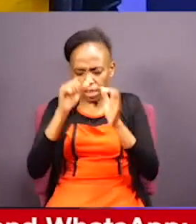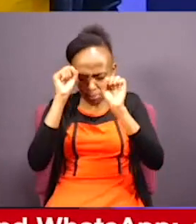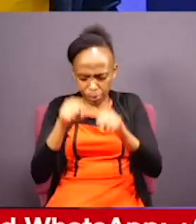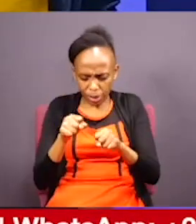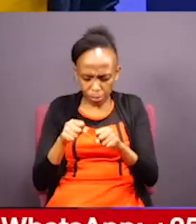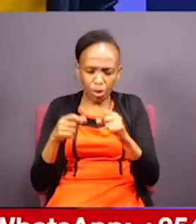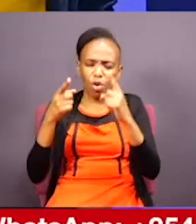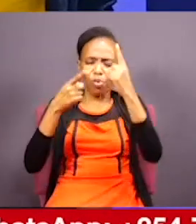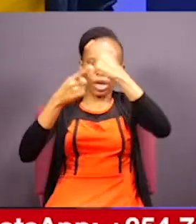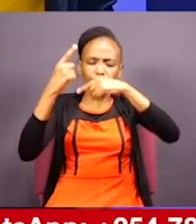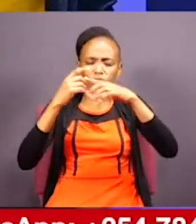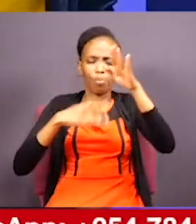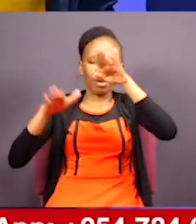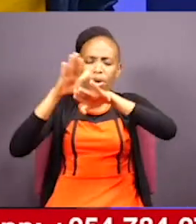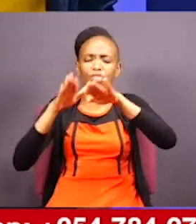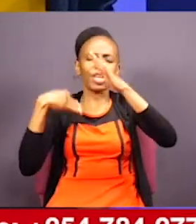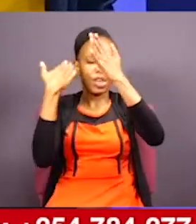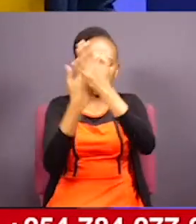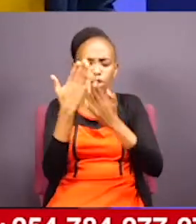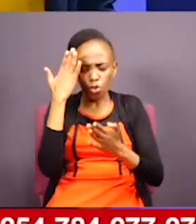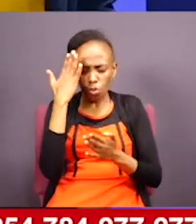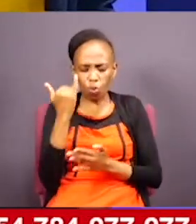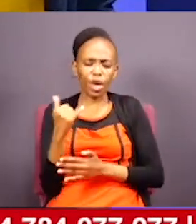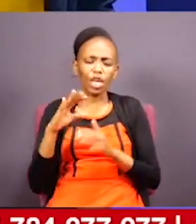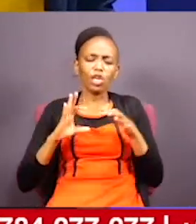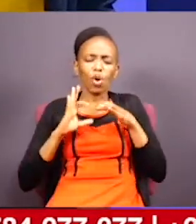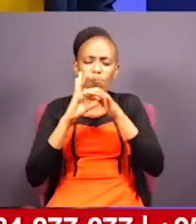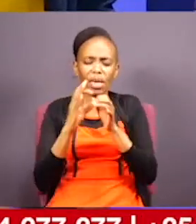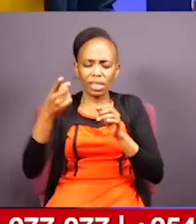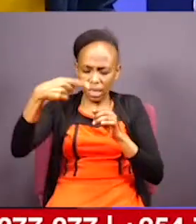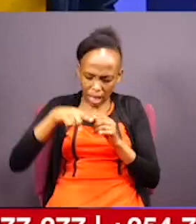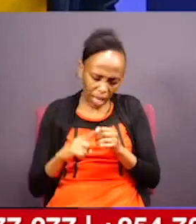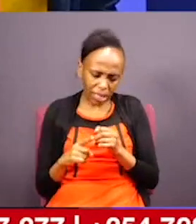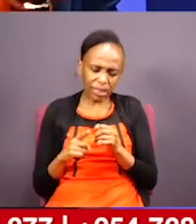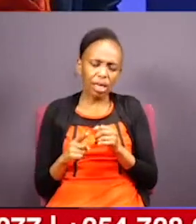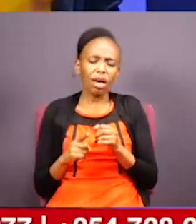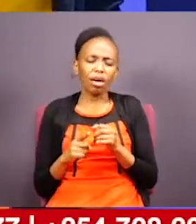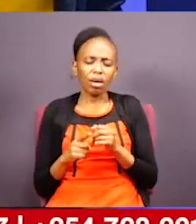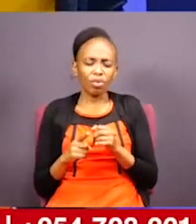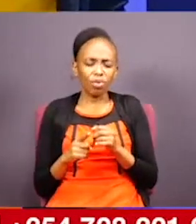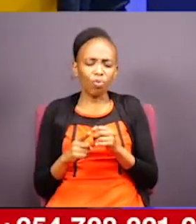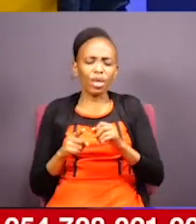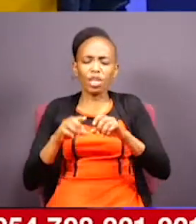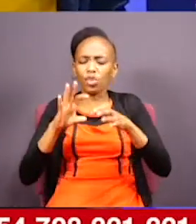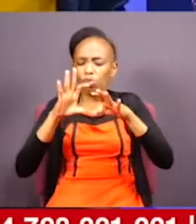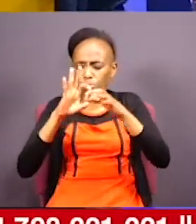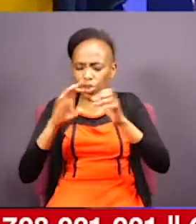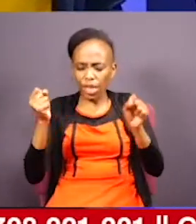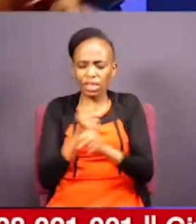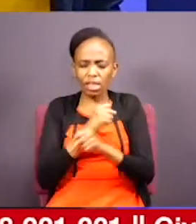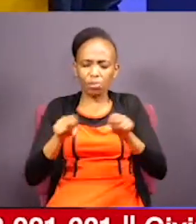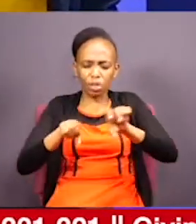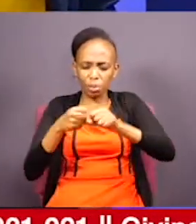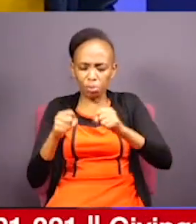from above. We thank you because you are going to bind us, mighty Father, with cords that will not be broken, with cords that will not